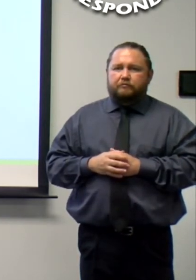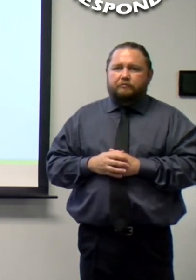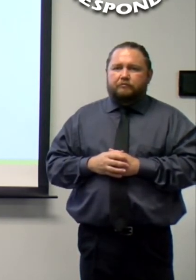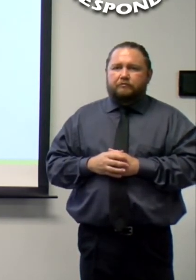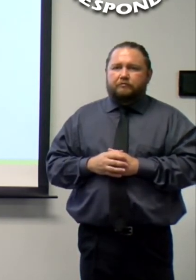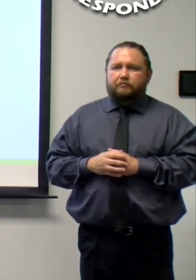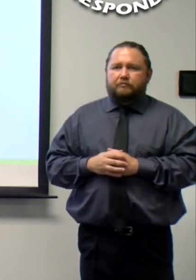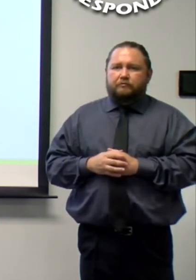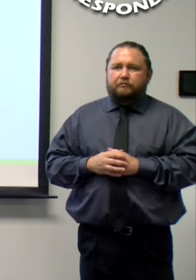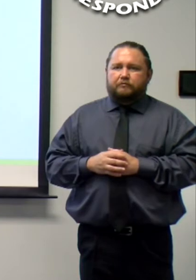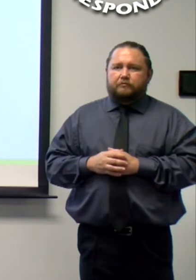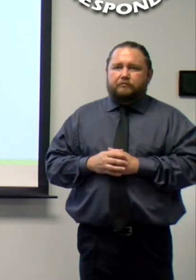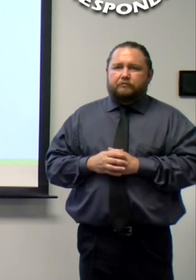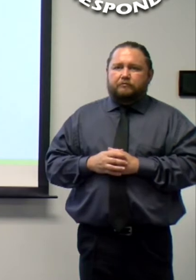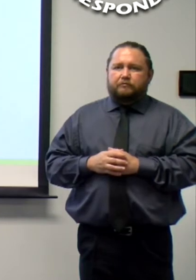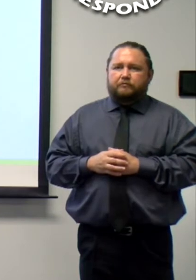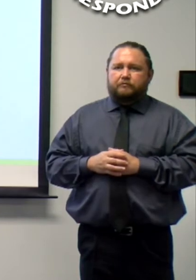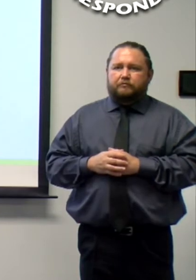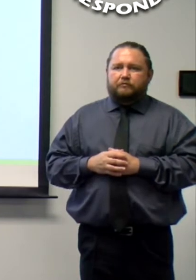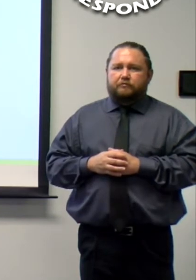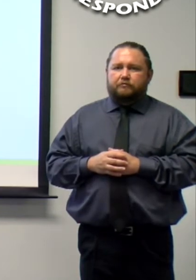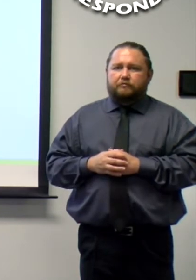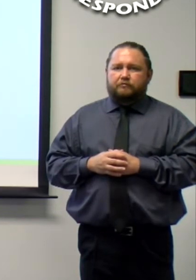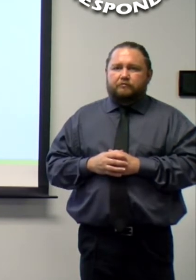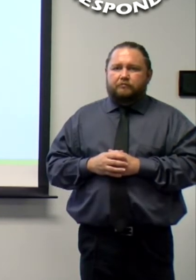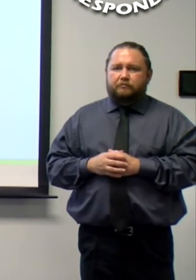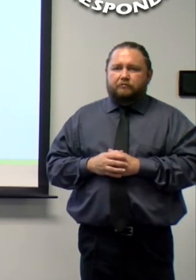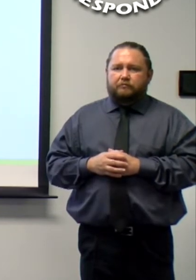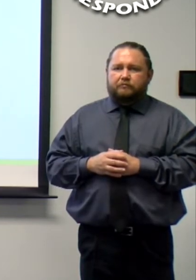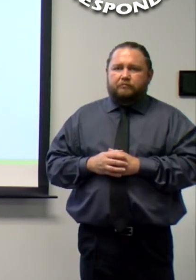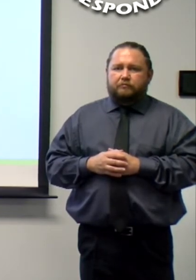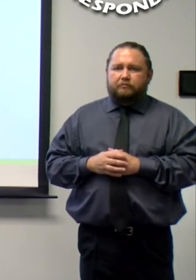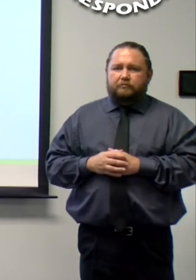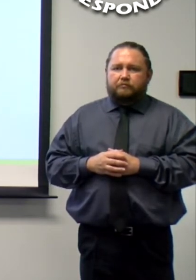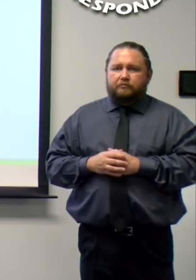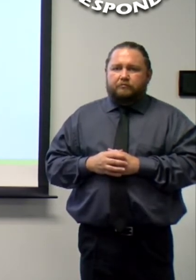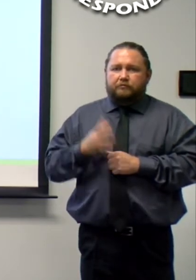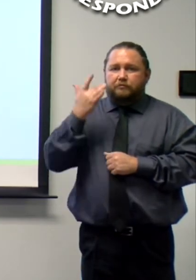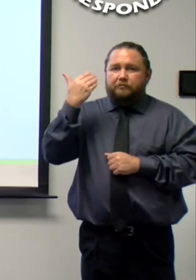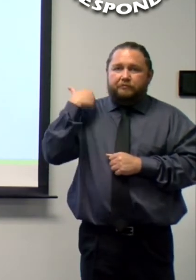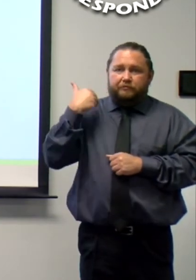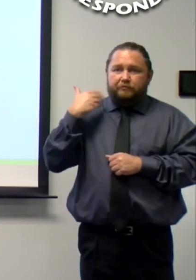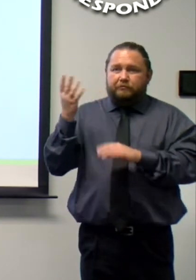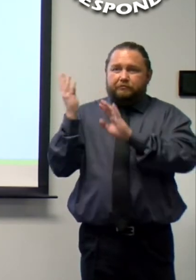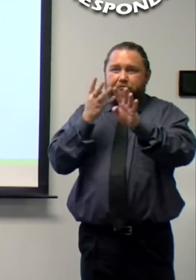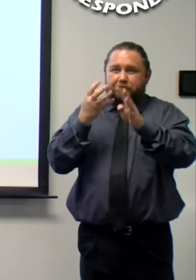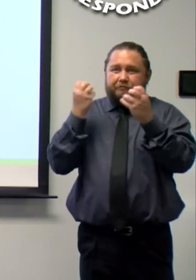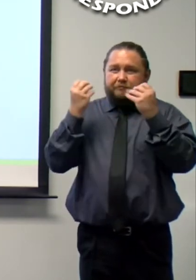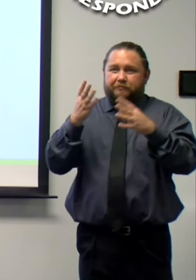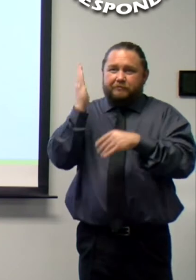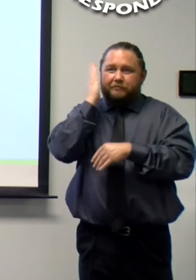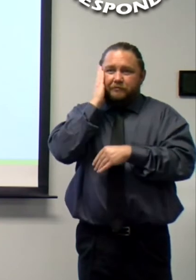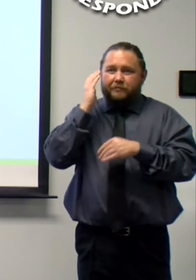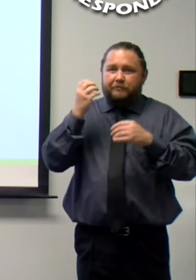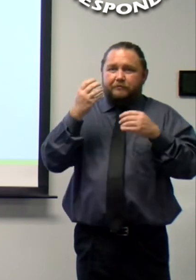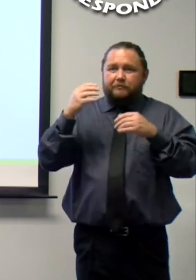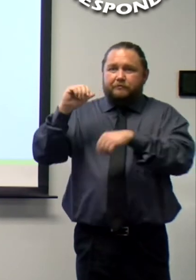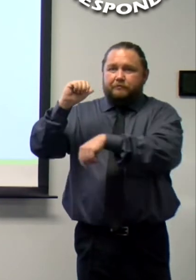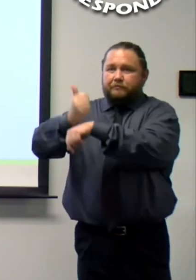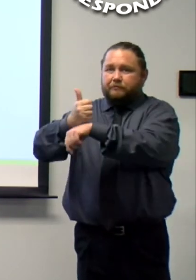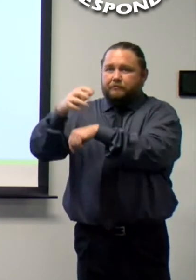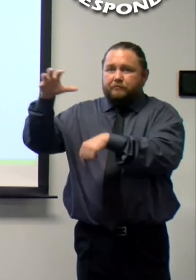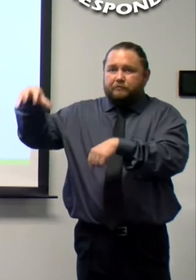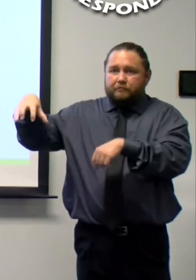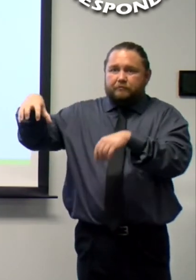been hospitalized, that 10%. We have not had an overcapacity and overstretch of